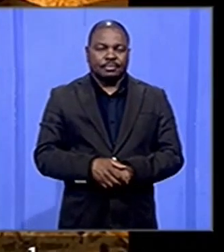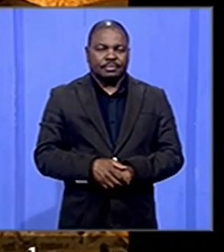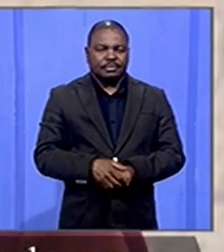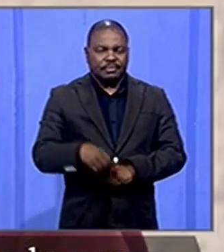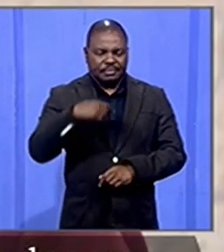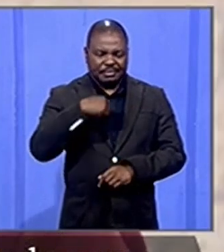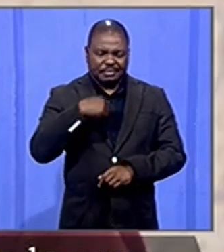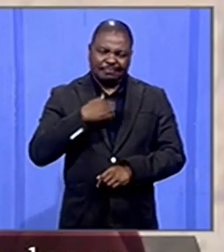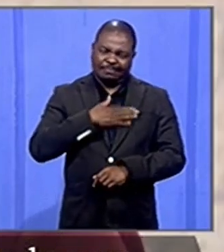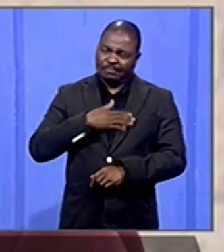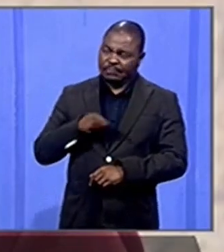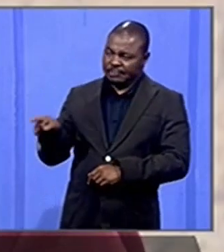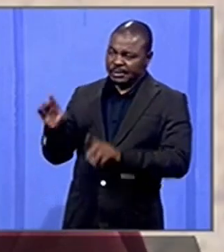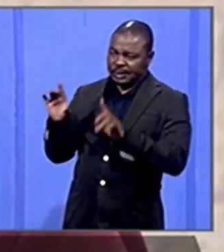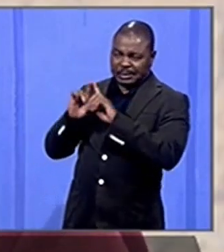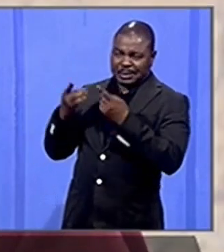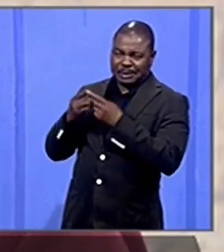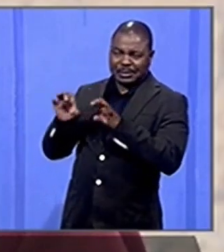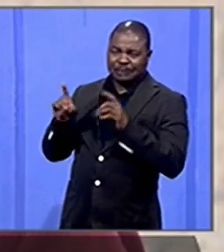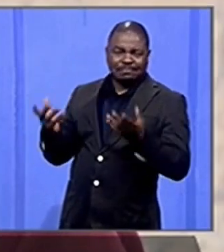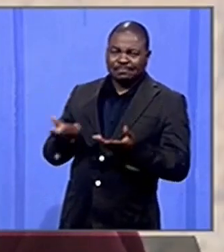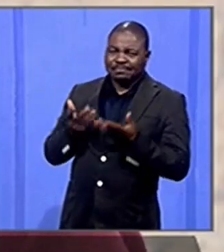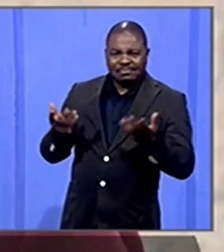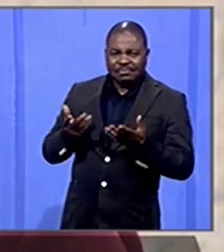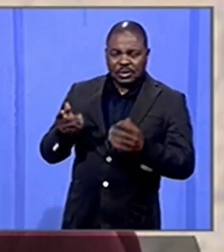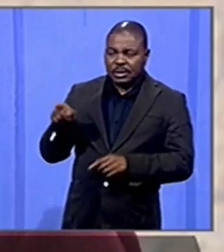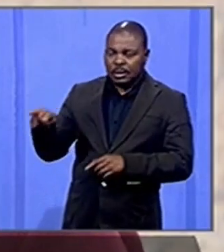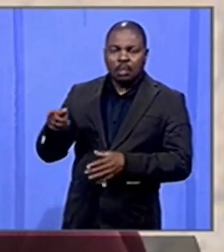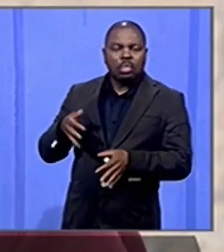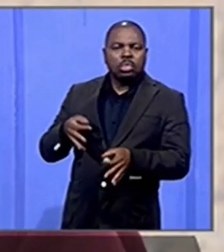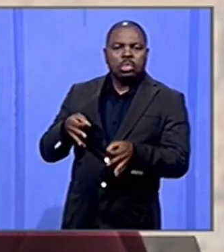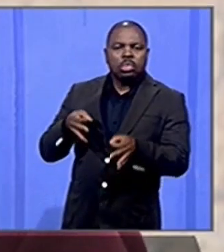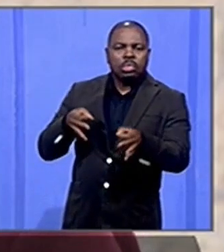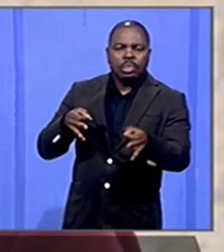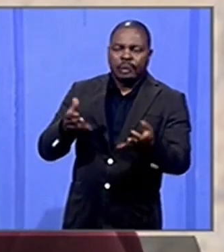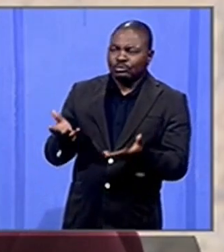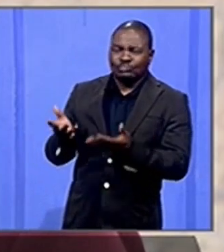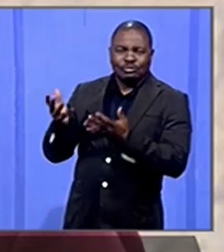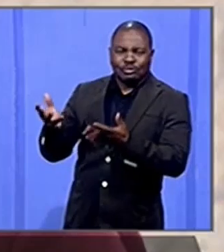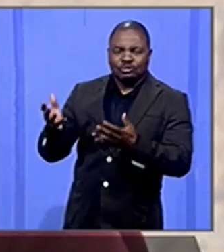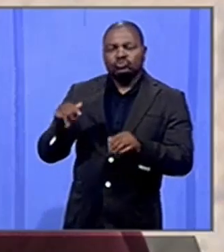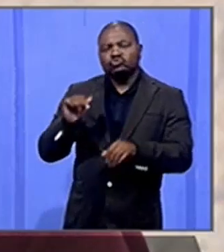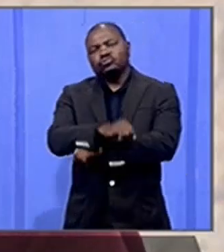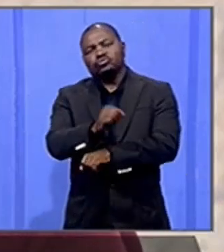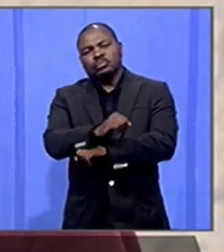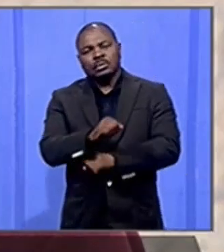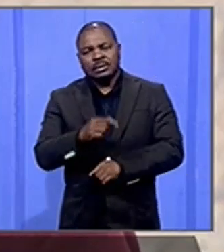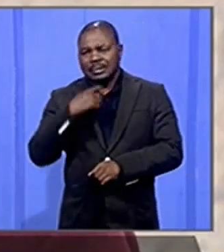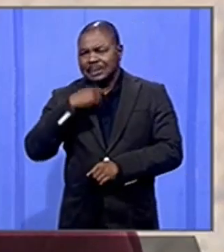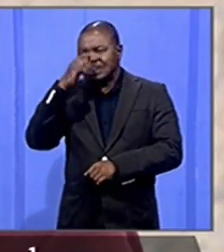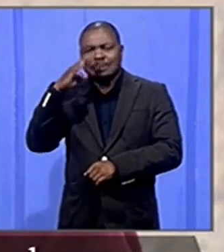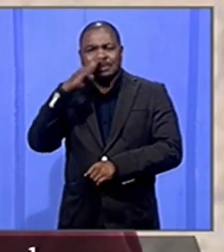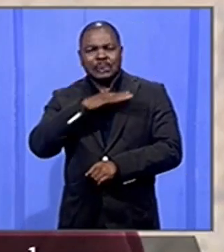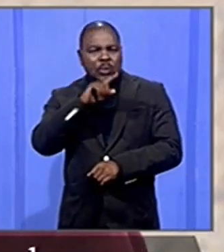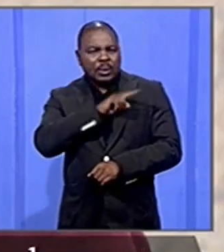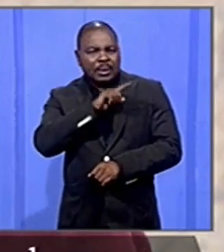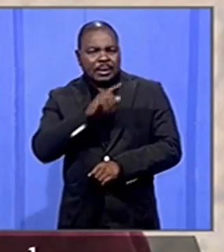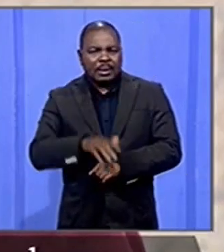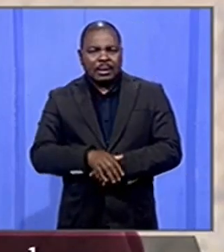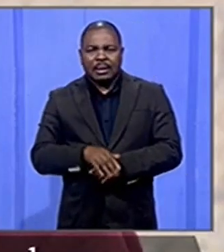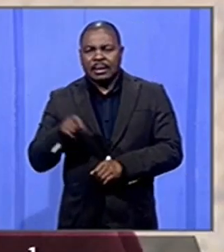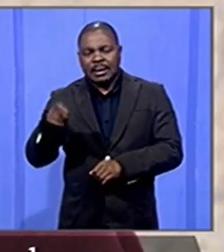mo lefapheng ke gore ke ikutlwa ka re ba goga maoto ka bomo because ga re tlhaloganye gore ba ebe ba tseneletse mo dilong